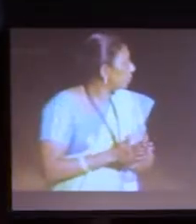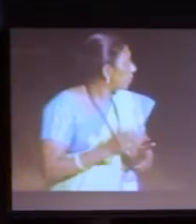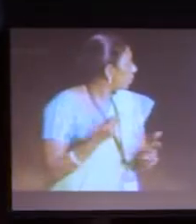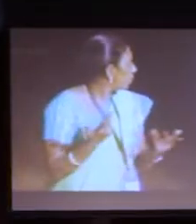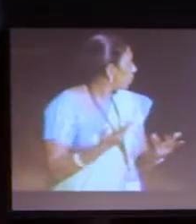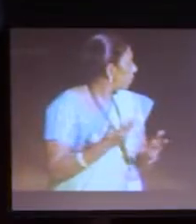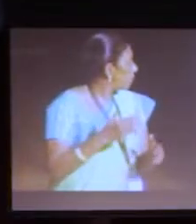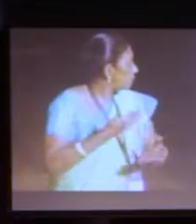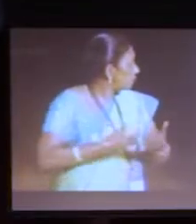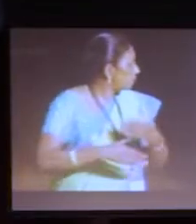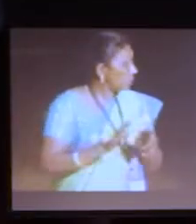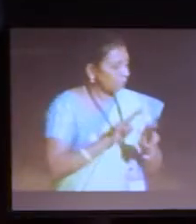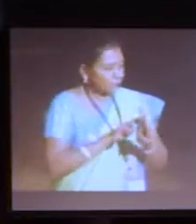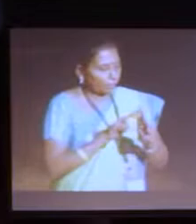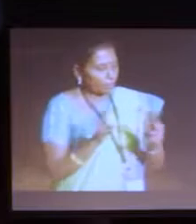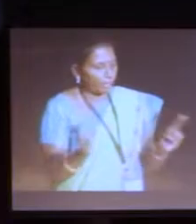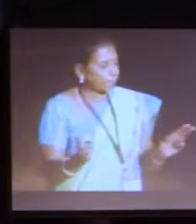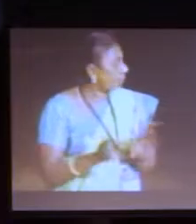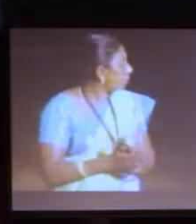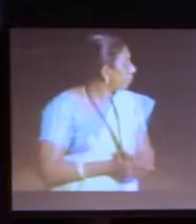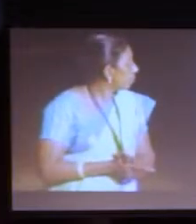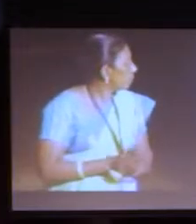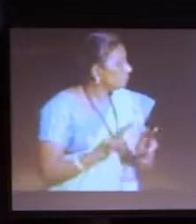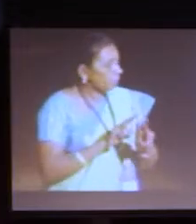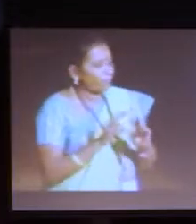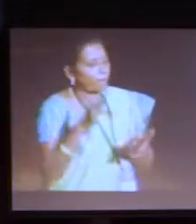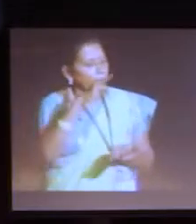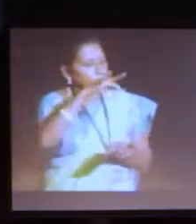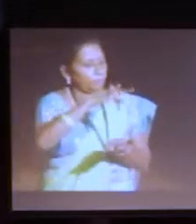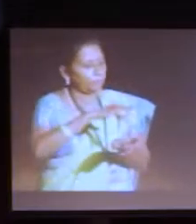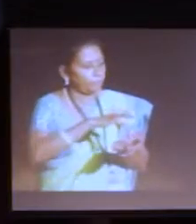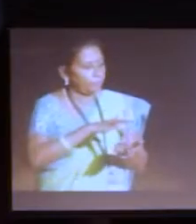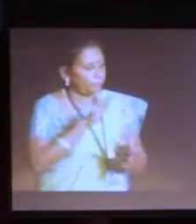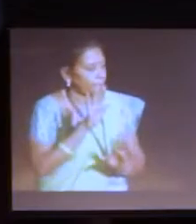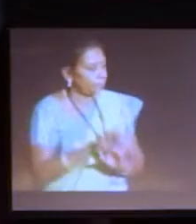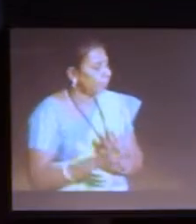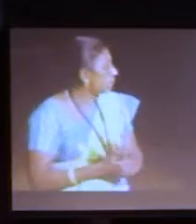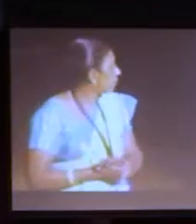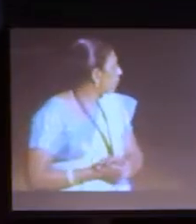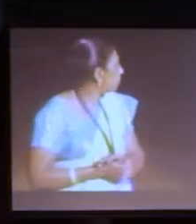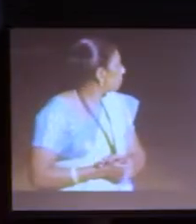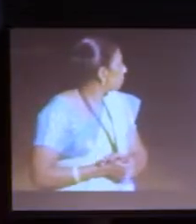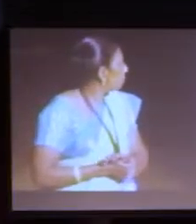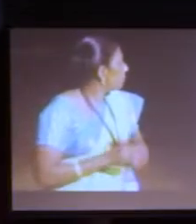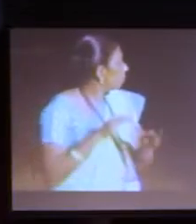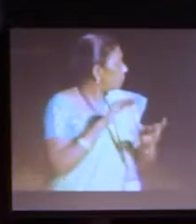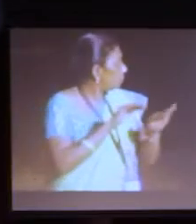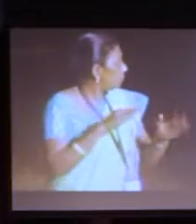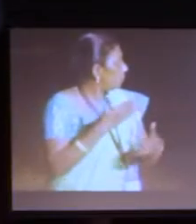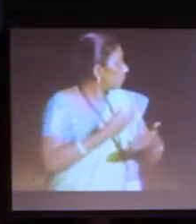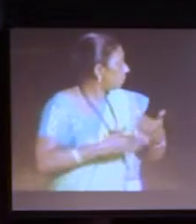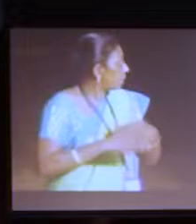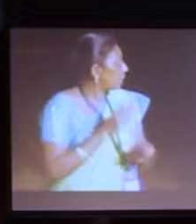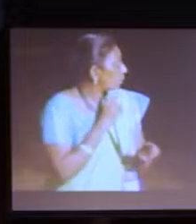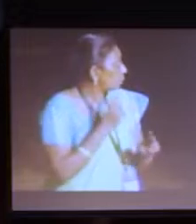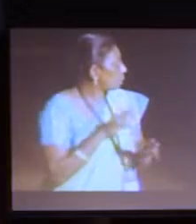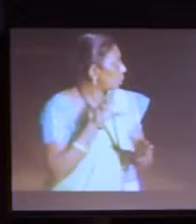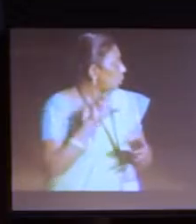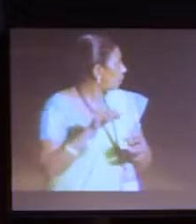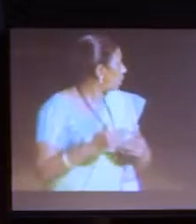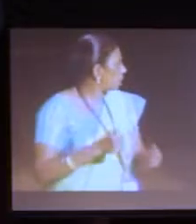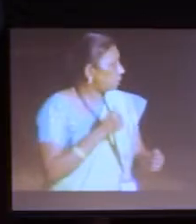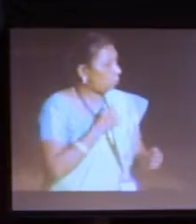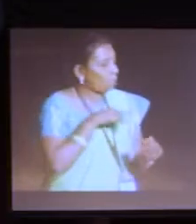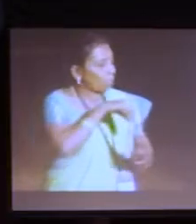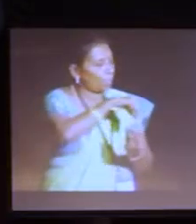bridge the disability divide. The divide between people with disabilities and those not yet in our